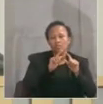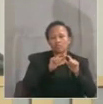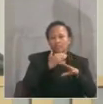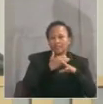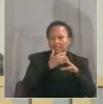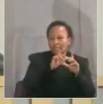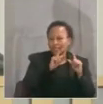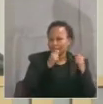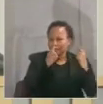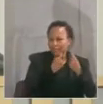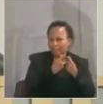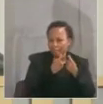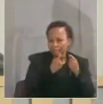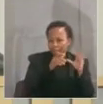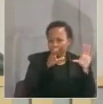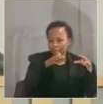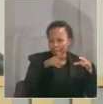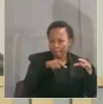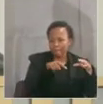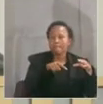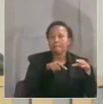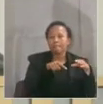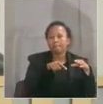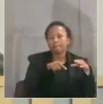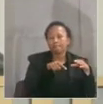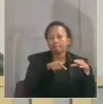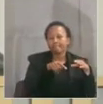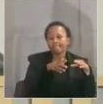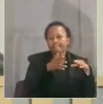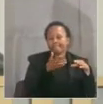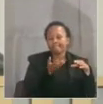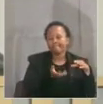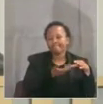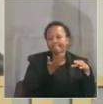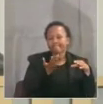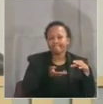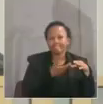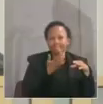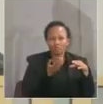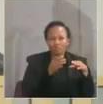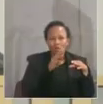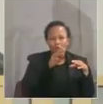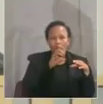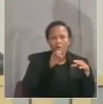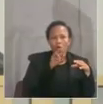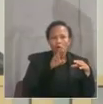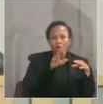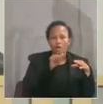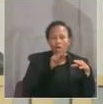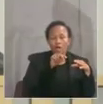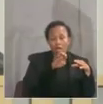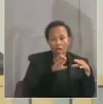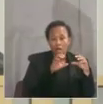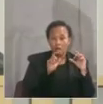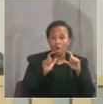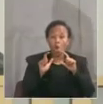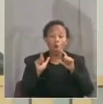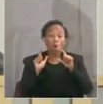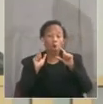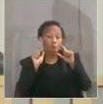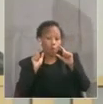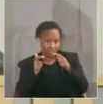that was in place when the Moerane Commission